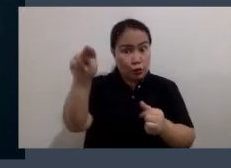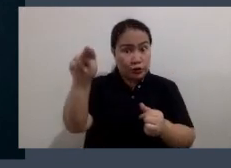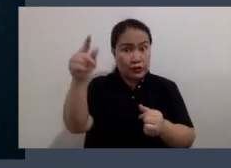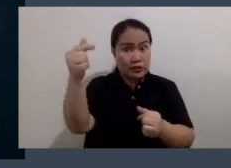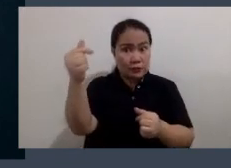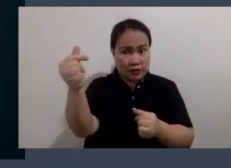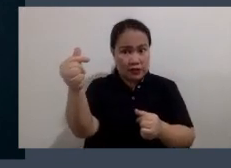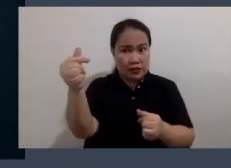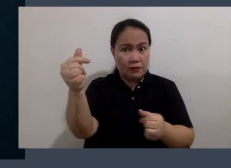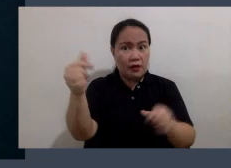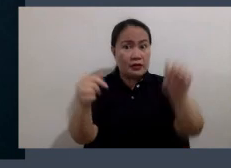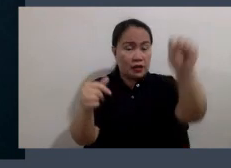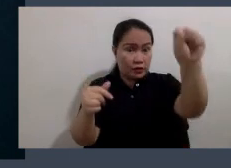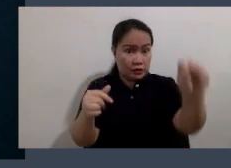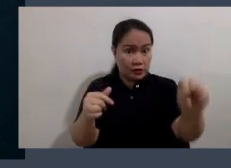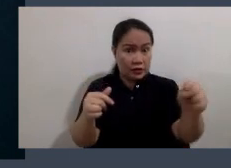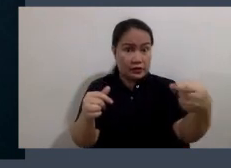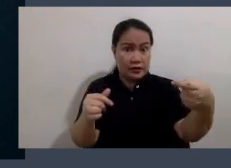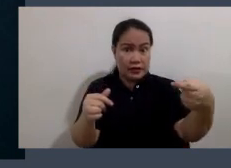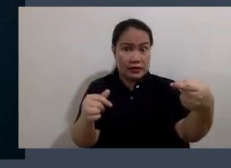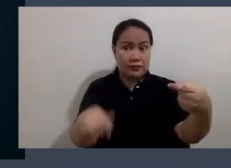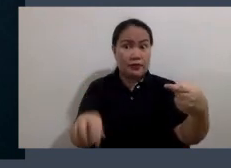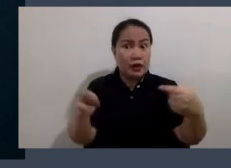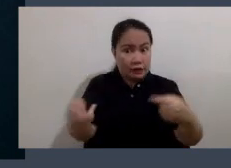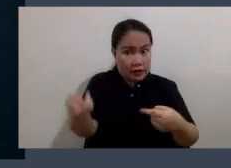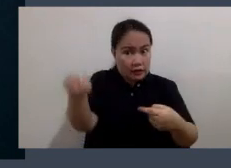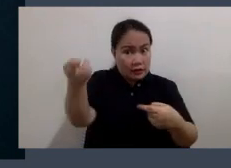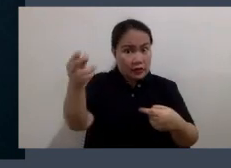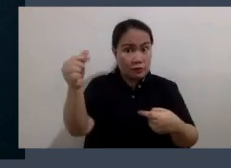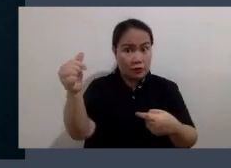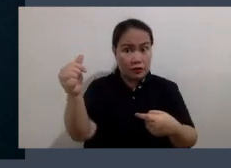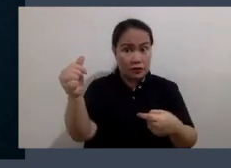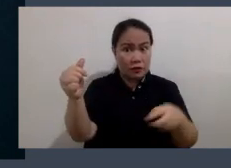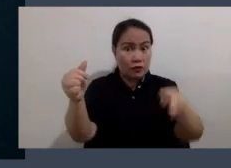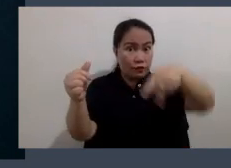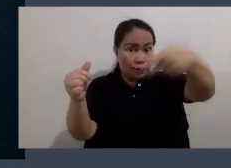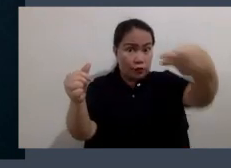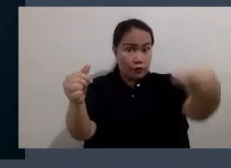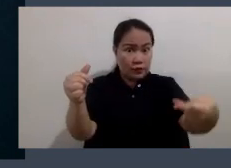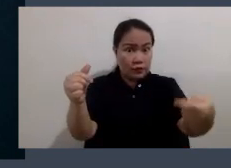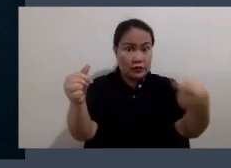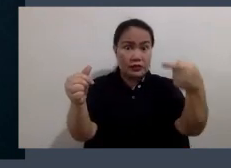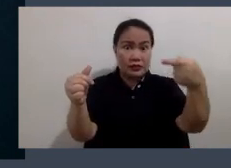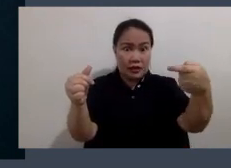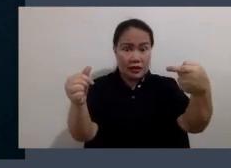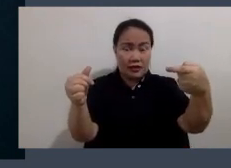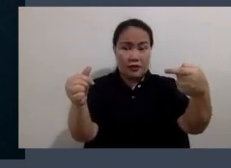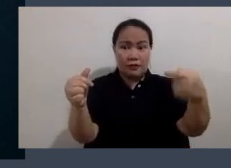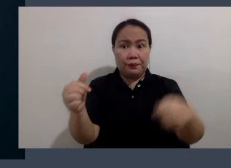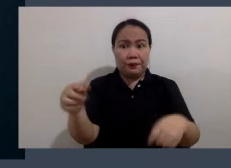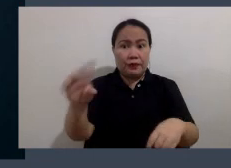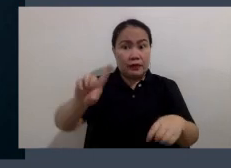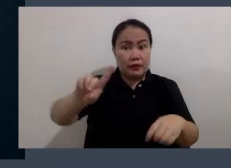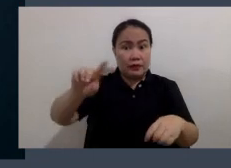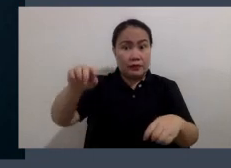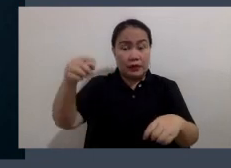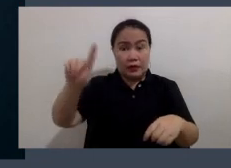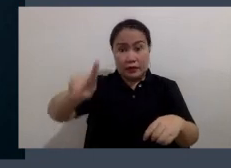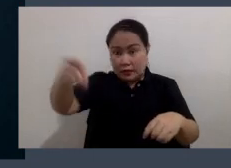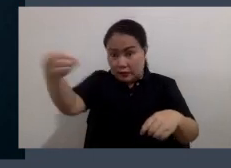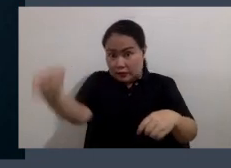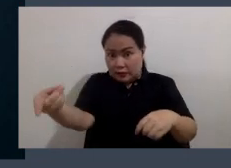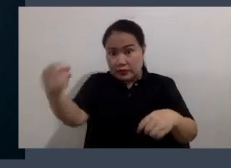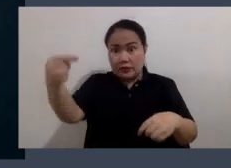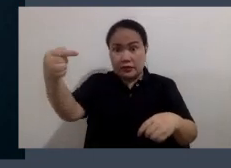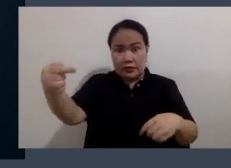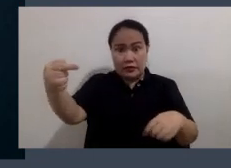positive. South is negative. Rising is positive. Falling is negative. And then for decrease, negative,